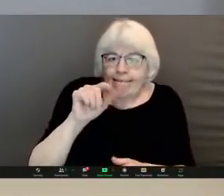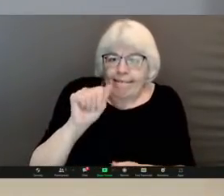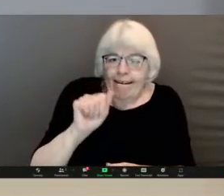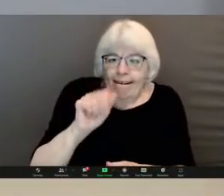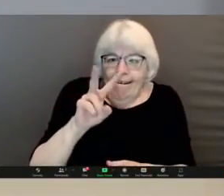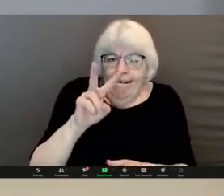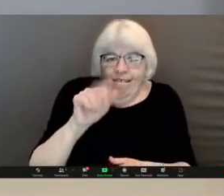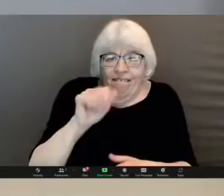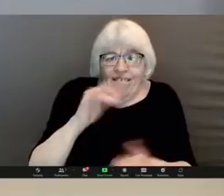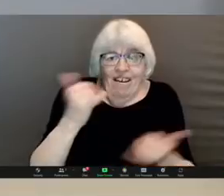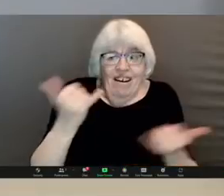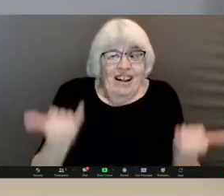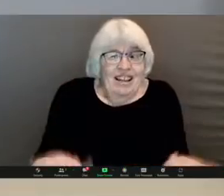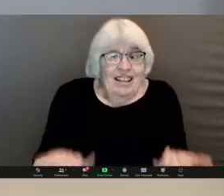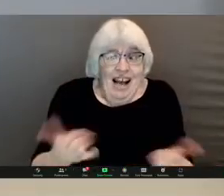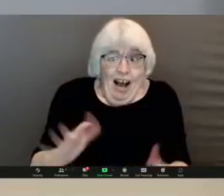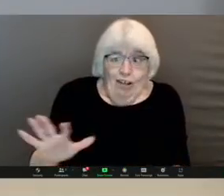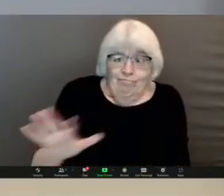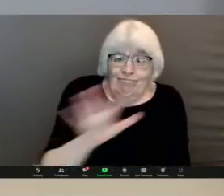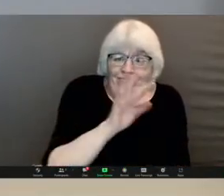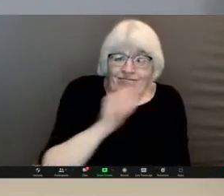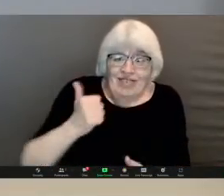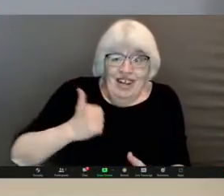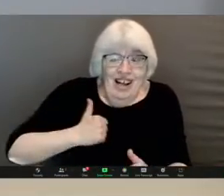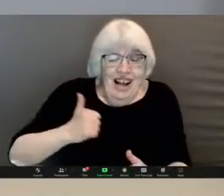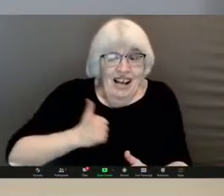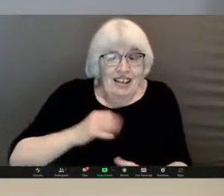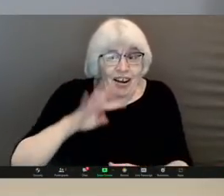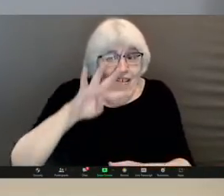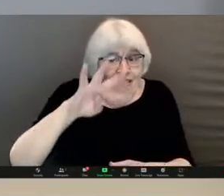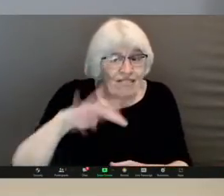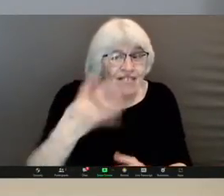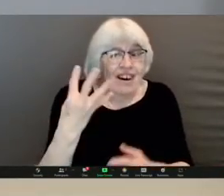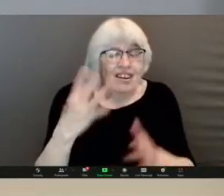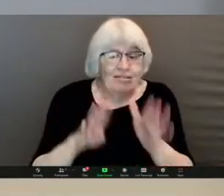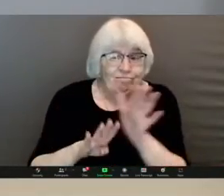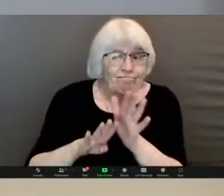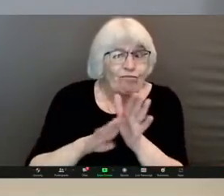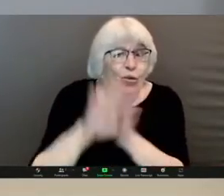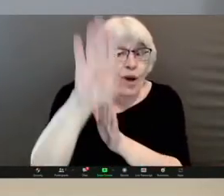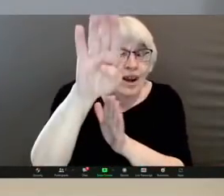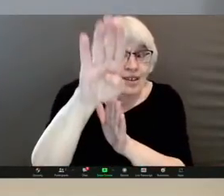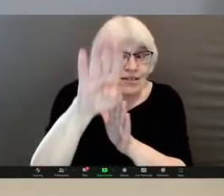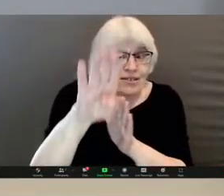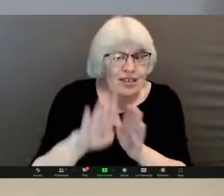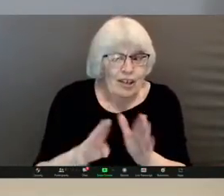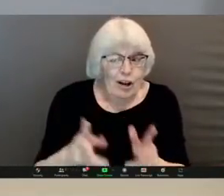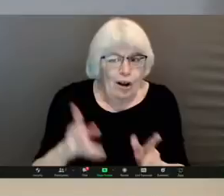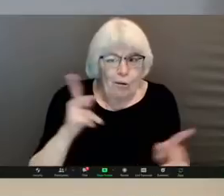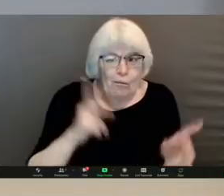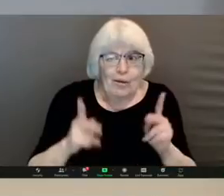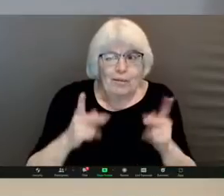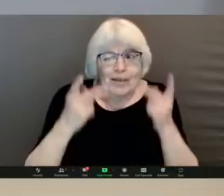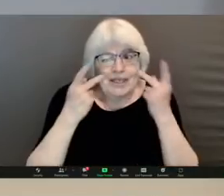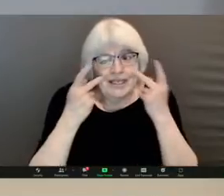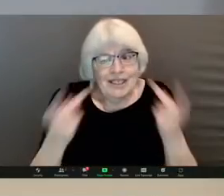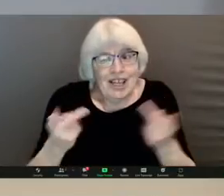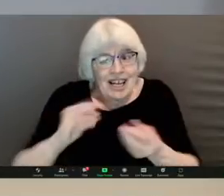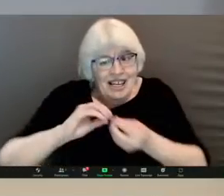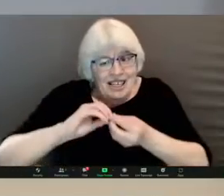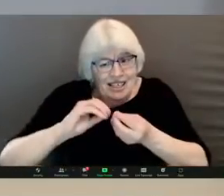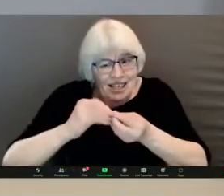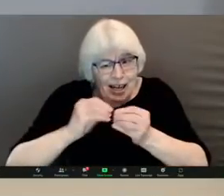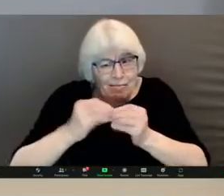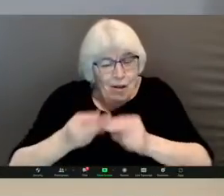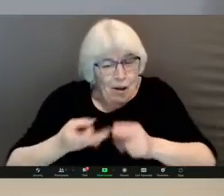new cases is rising sharply, and some have described it as almost going straight up. In PEI, we've had 27 cases